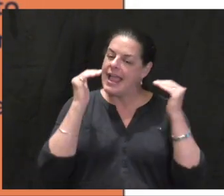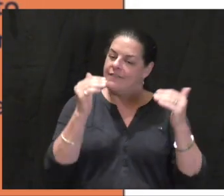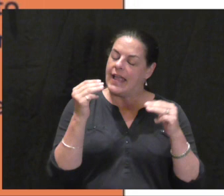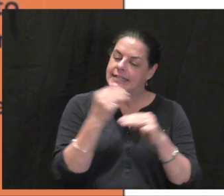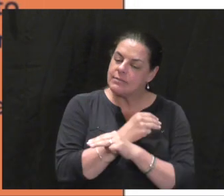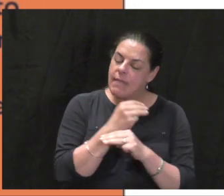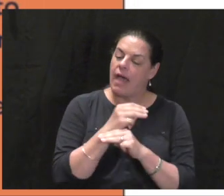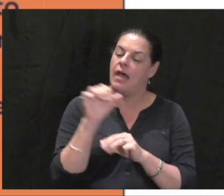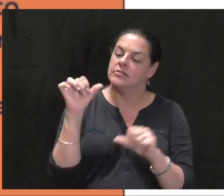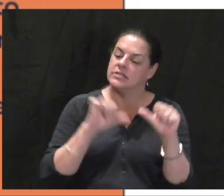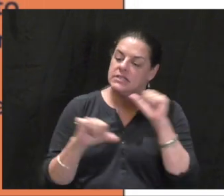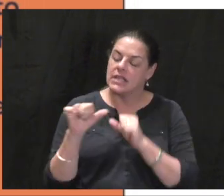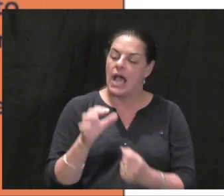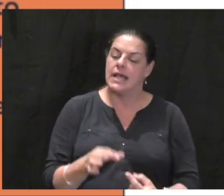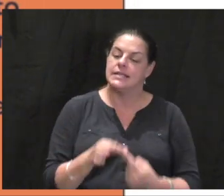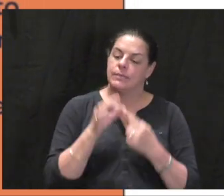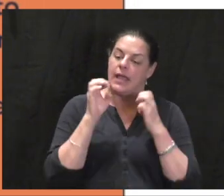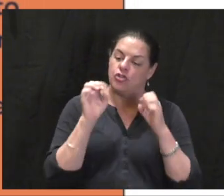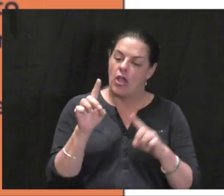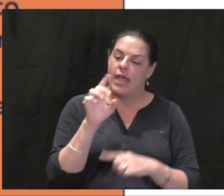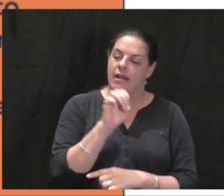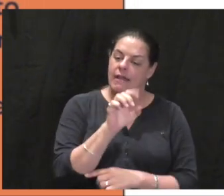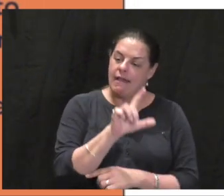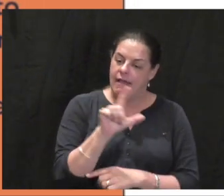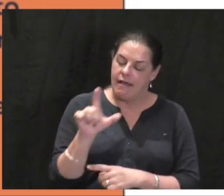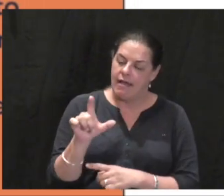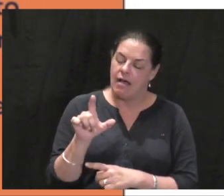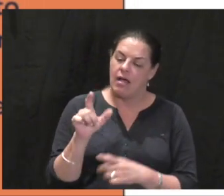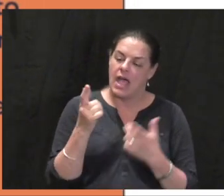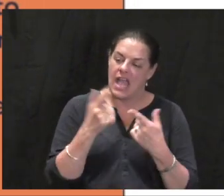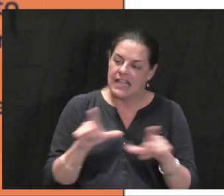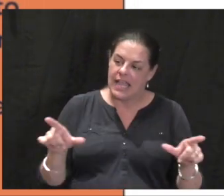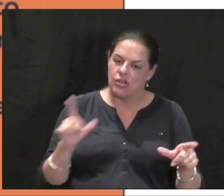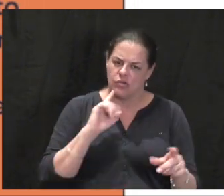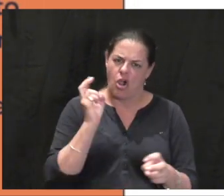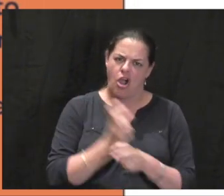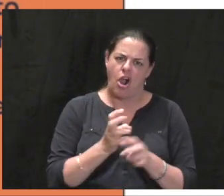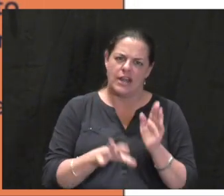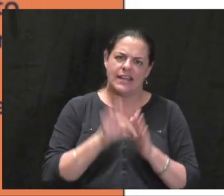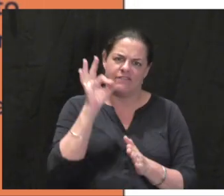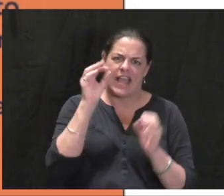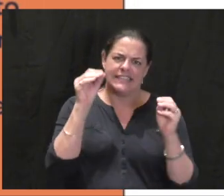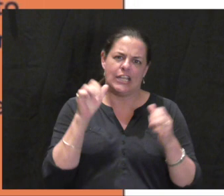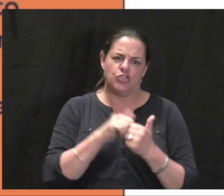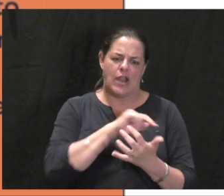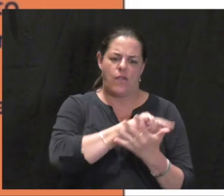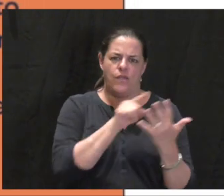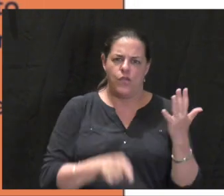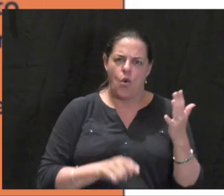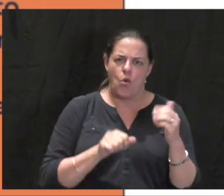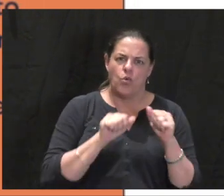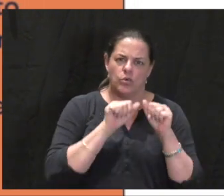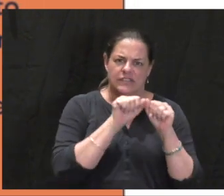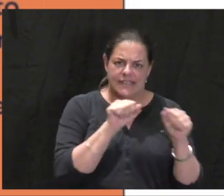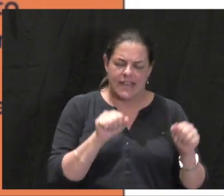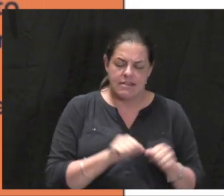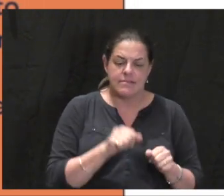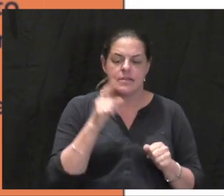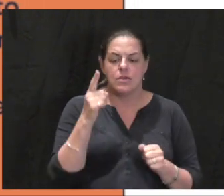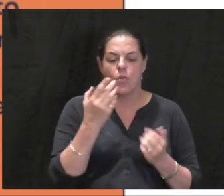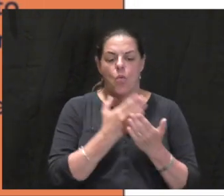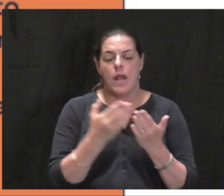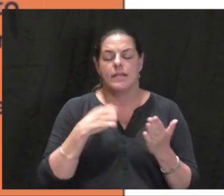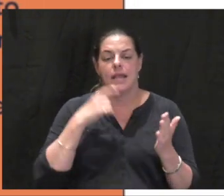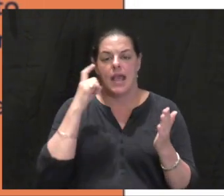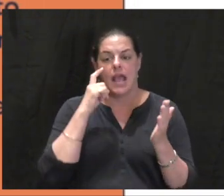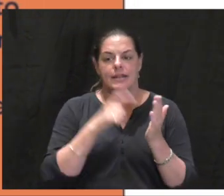seeing elementary school teachers, more than I knew we would have availability for. So by beginning to track some of this information, it was helpful for me at the